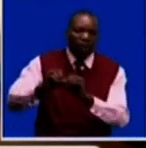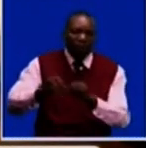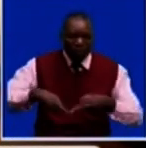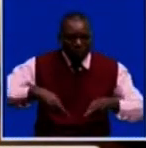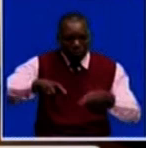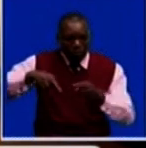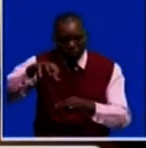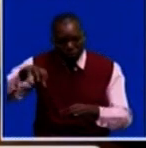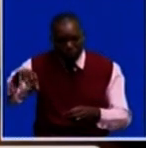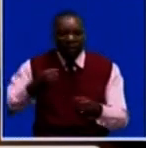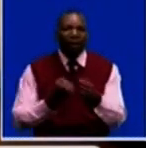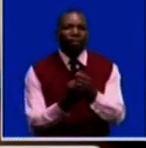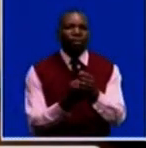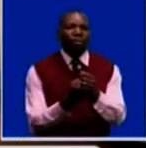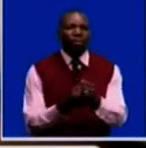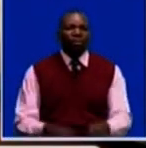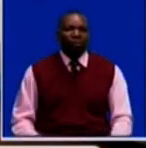children.